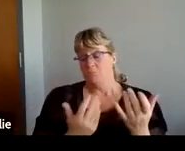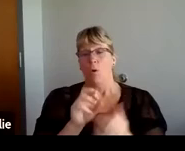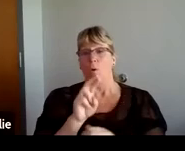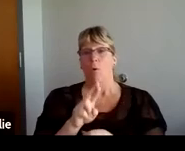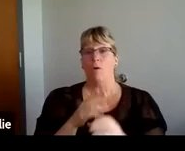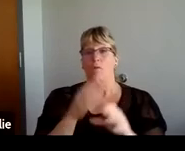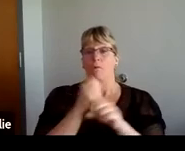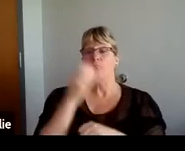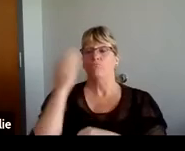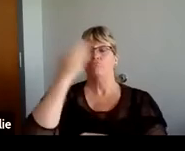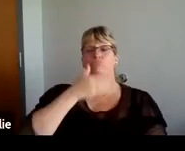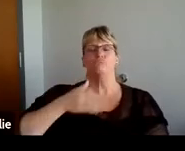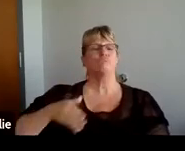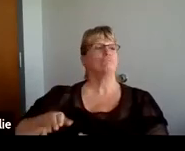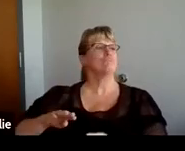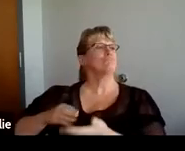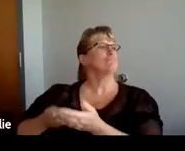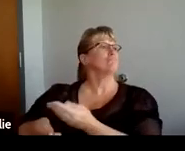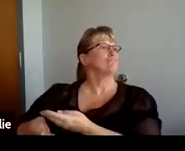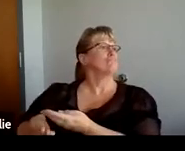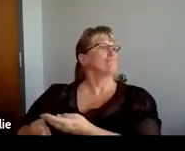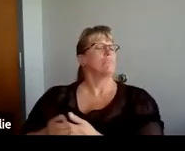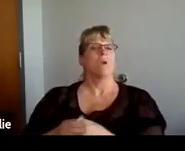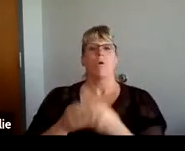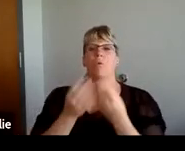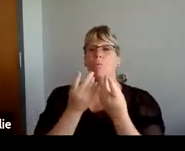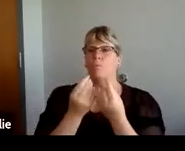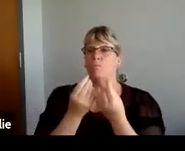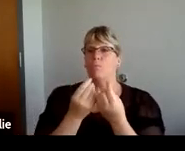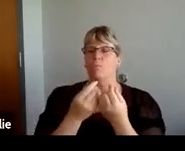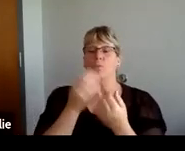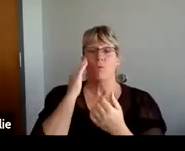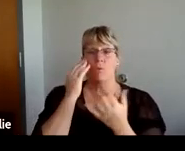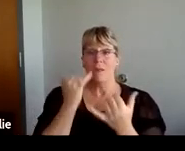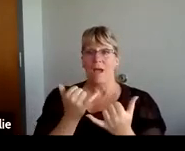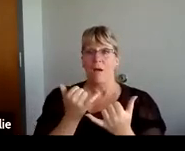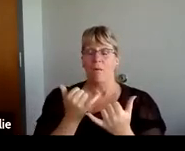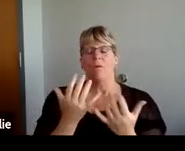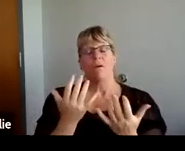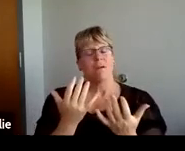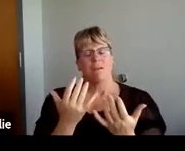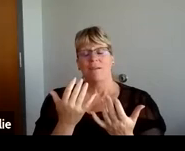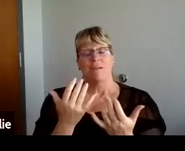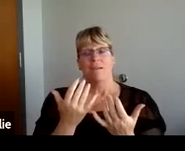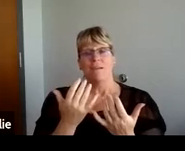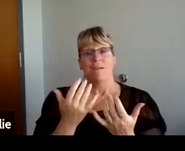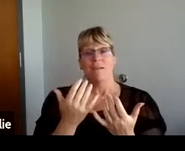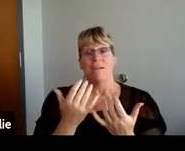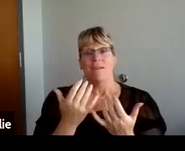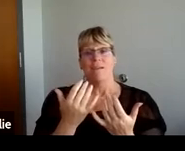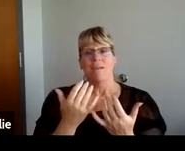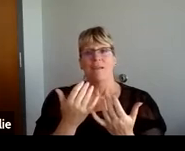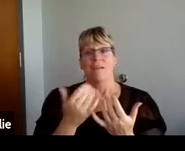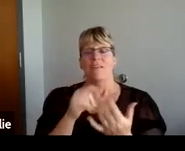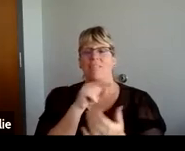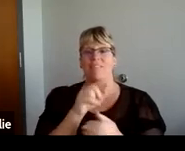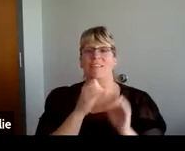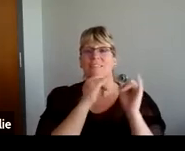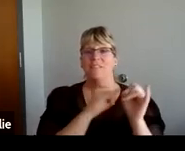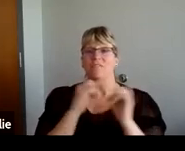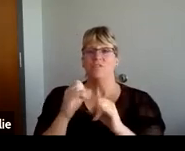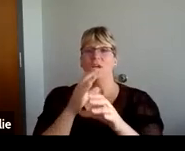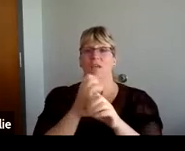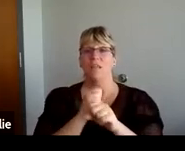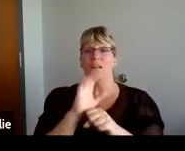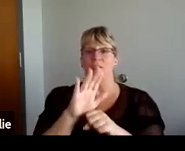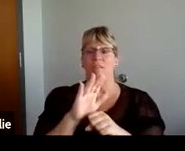some other way. Well, what we know now is that far and away, only these individuals are getting their